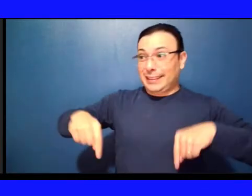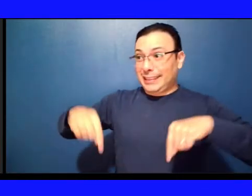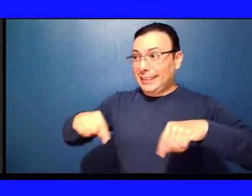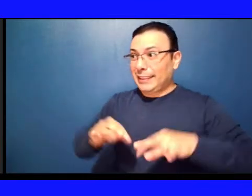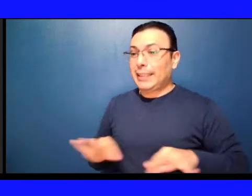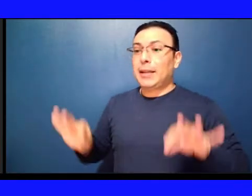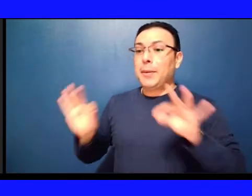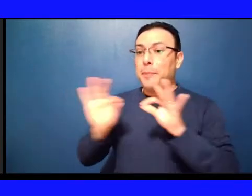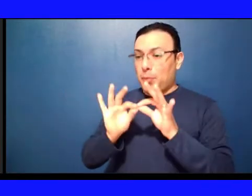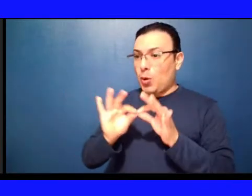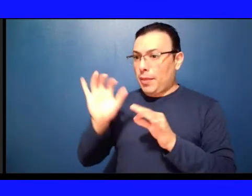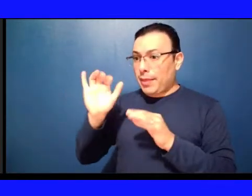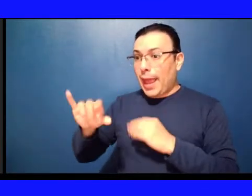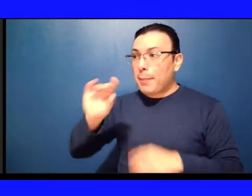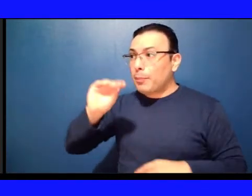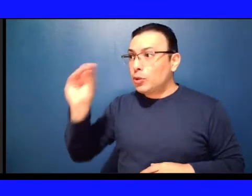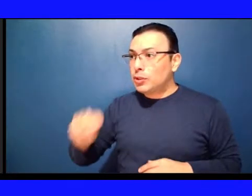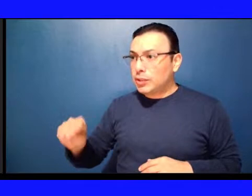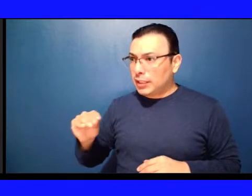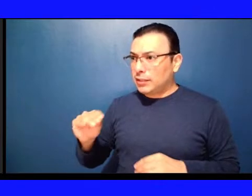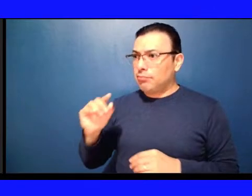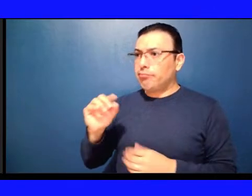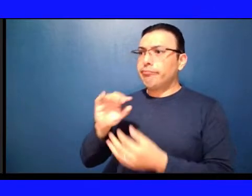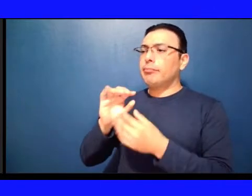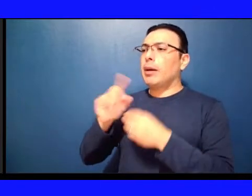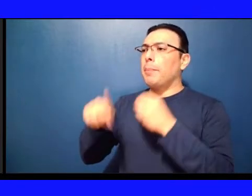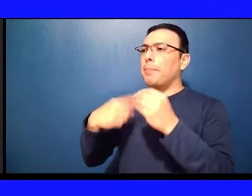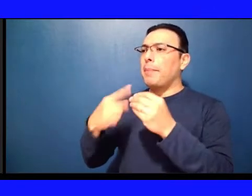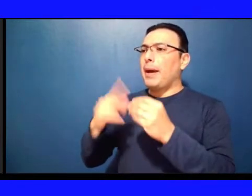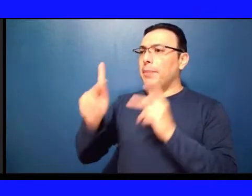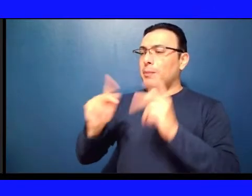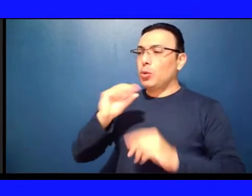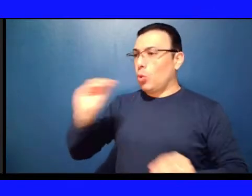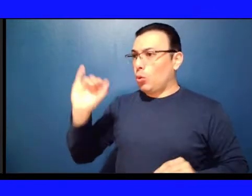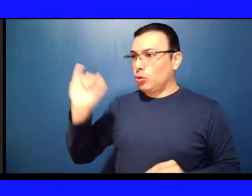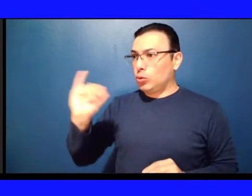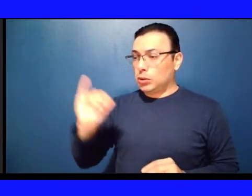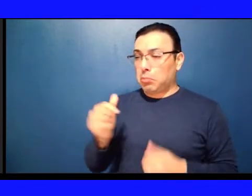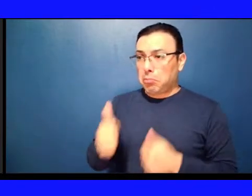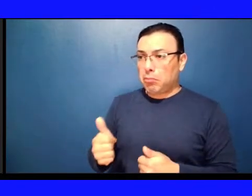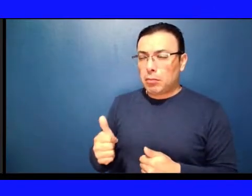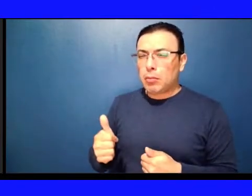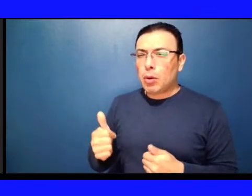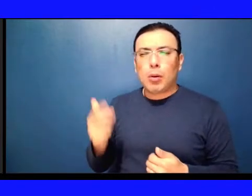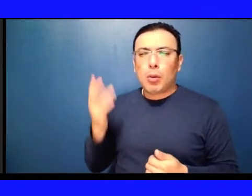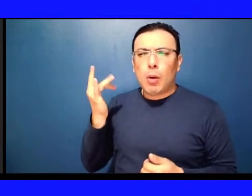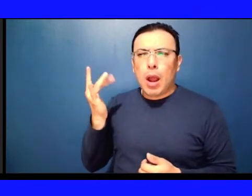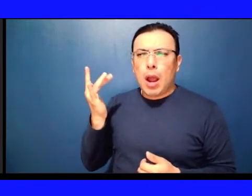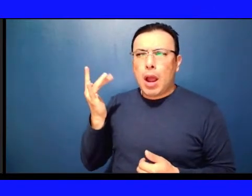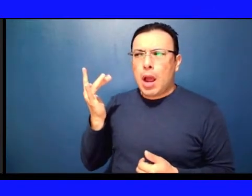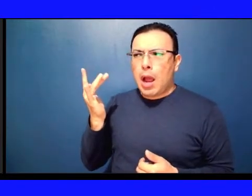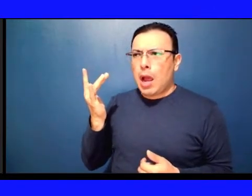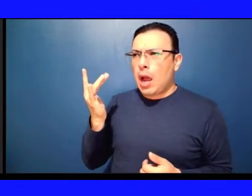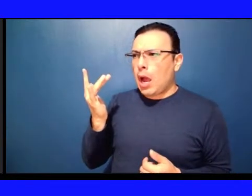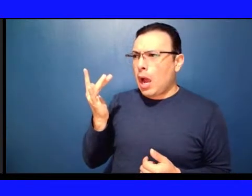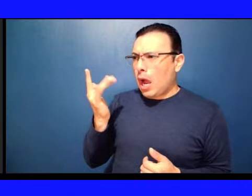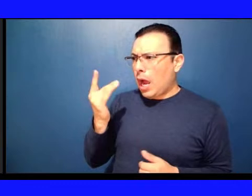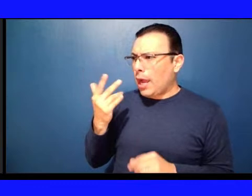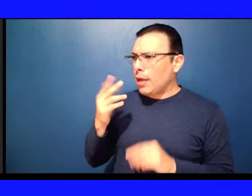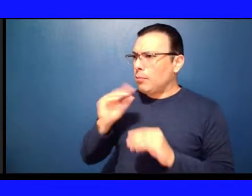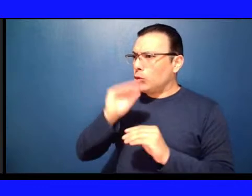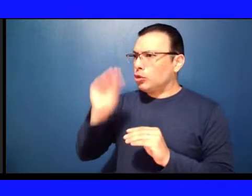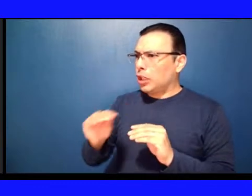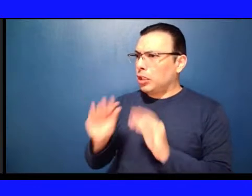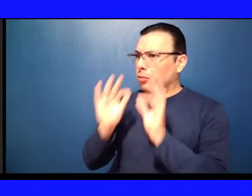I think, yes, I think Margie and the team work very, very hard on this. The inpatient rates have always been quite high, which is